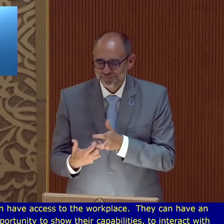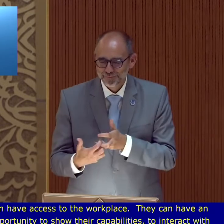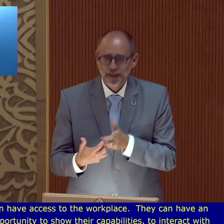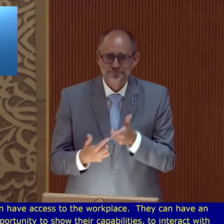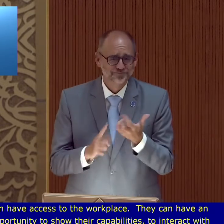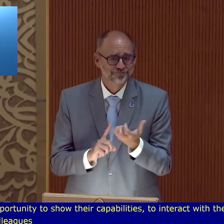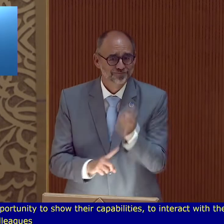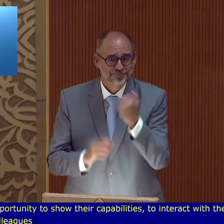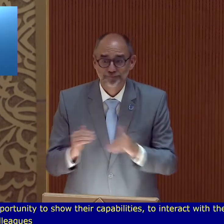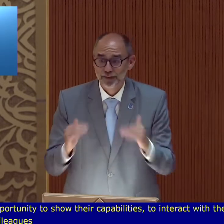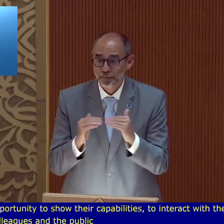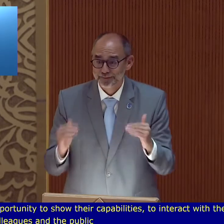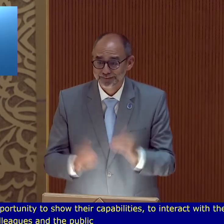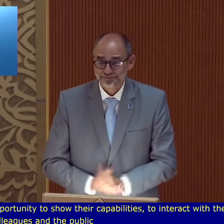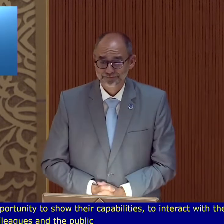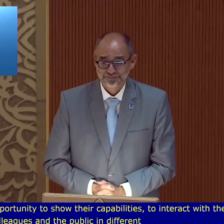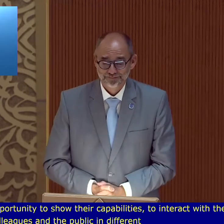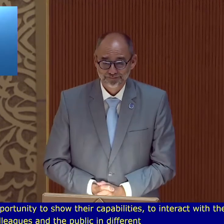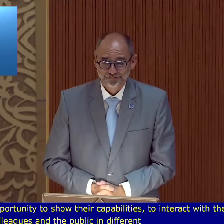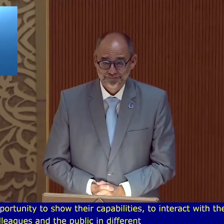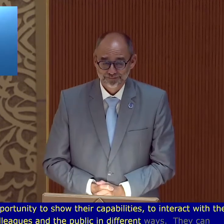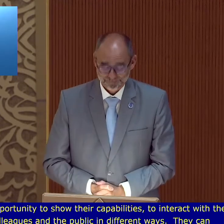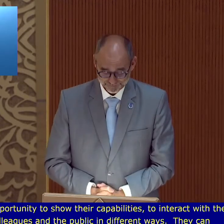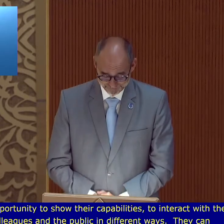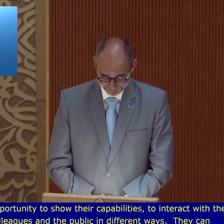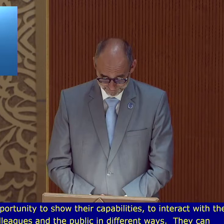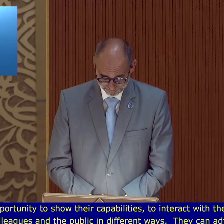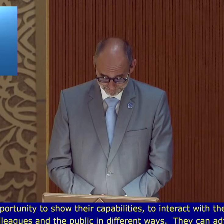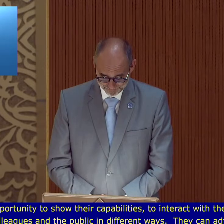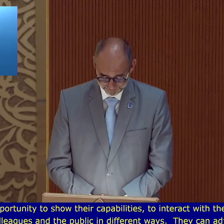adjust their communication, their languages, and achieve equality.